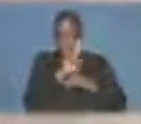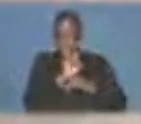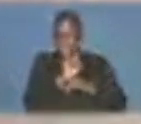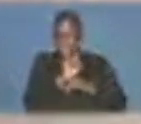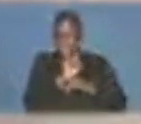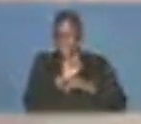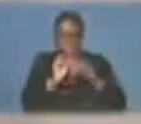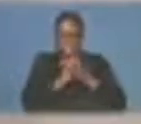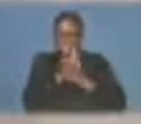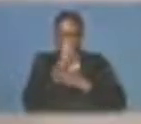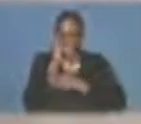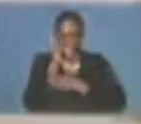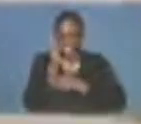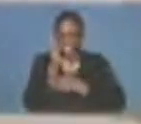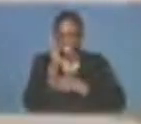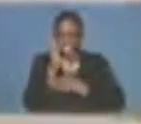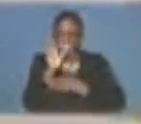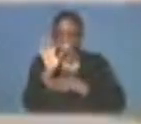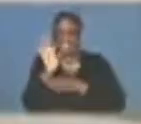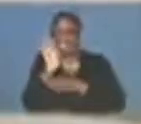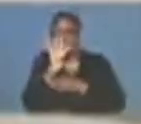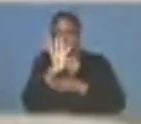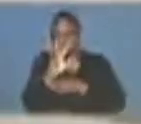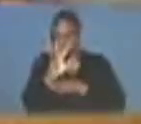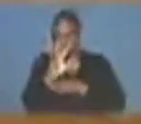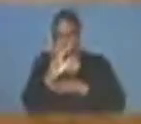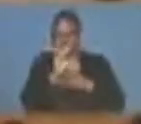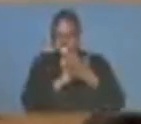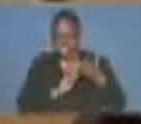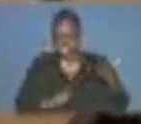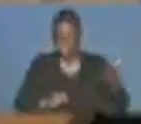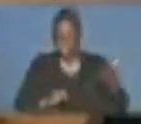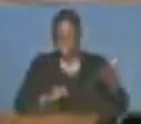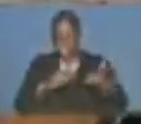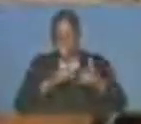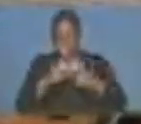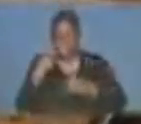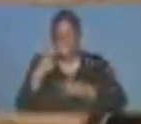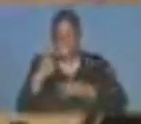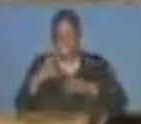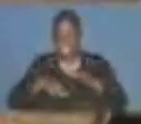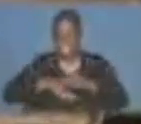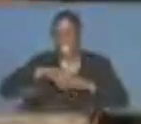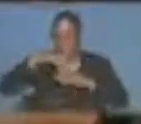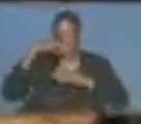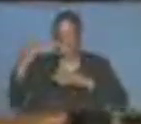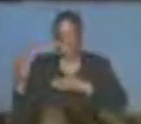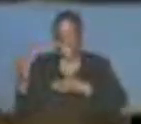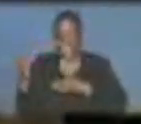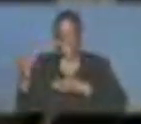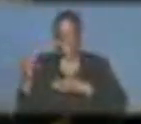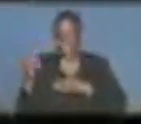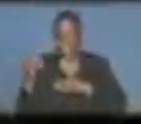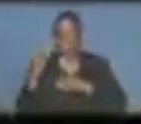in the agricultural sector during the 1943 contract. And this washboard and outside potty, disappearing relics